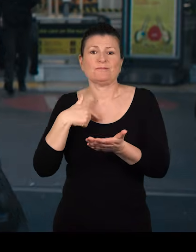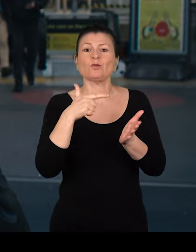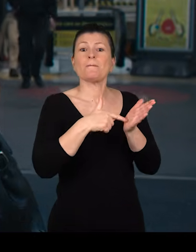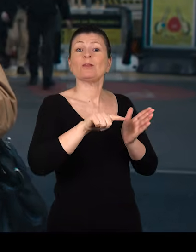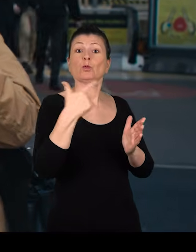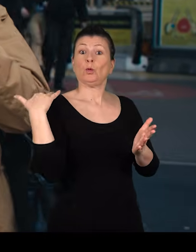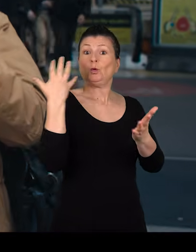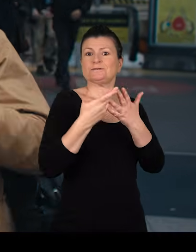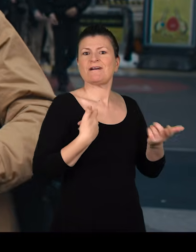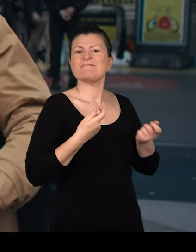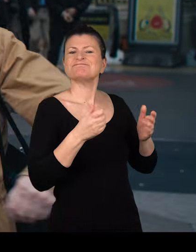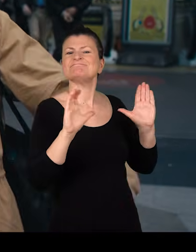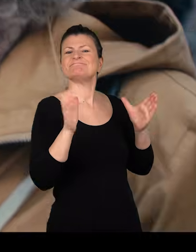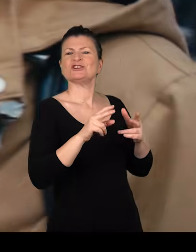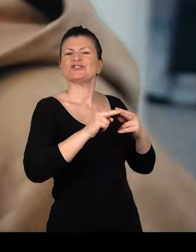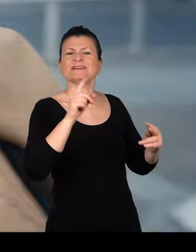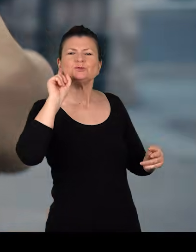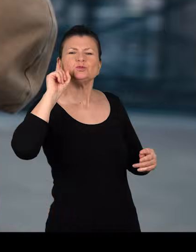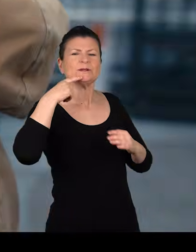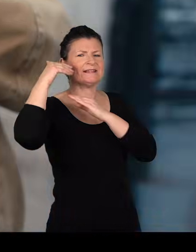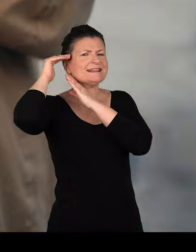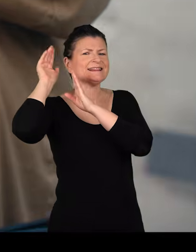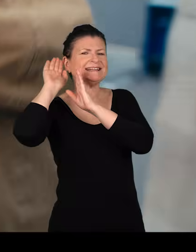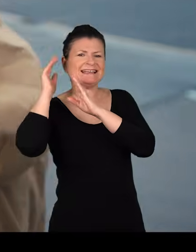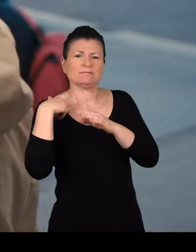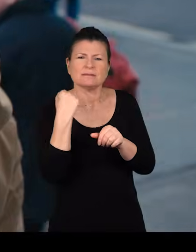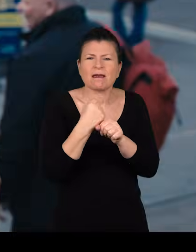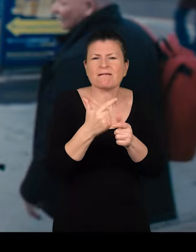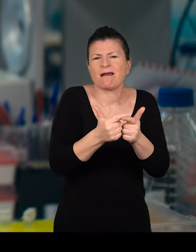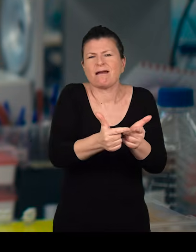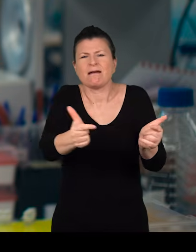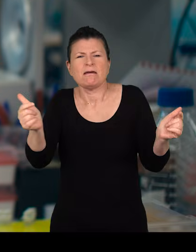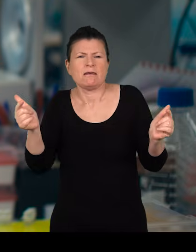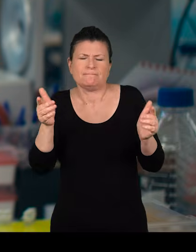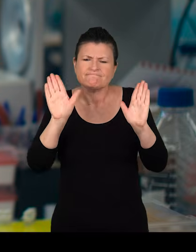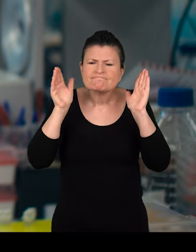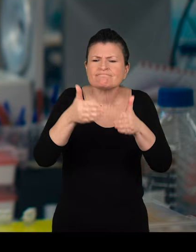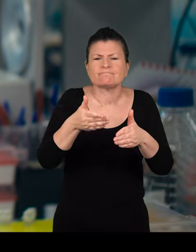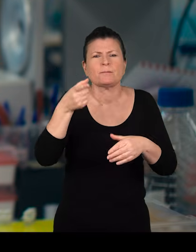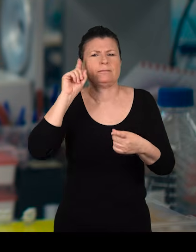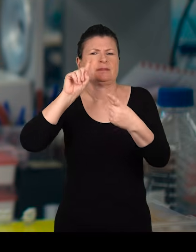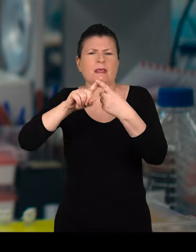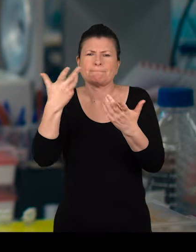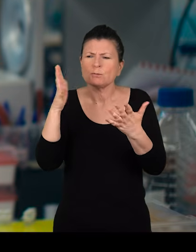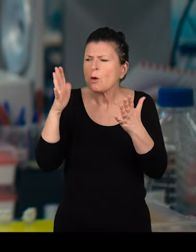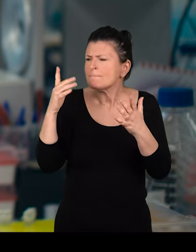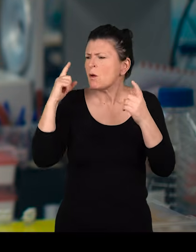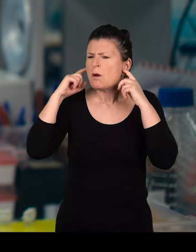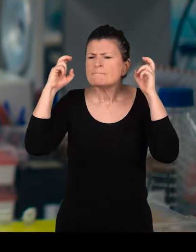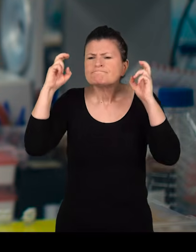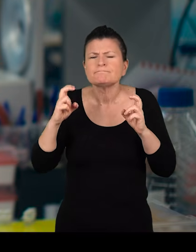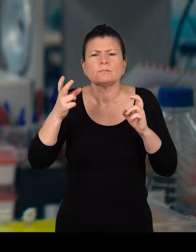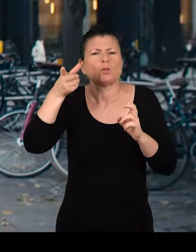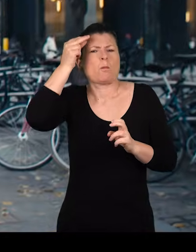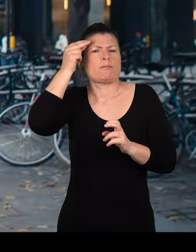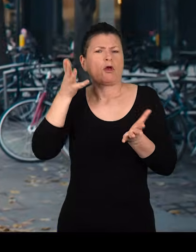group since 2012, and we work on a number of different approaches to understand how people lose